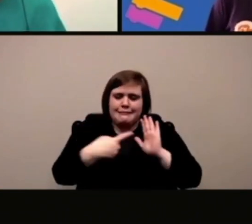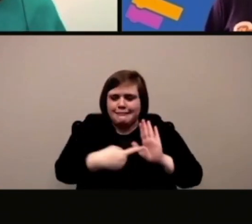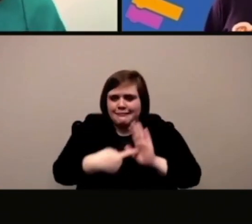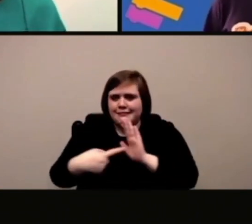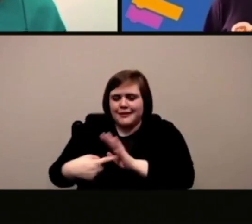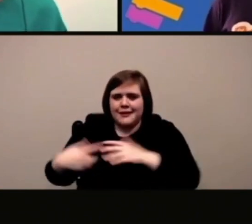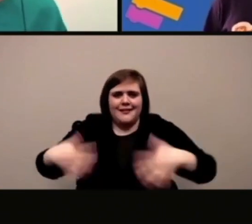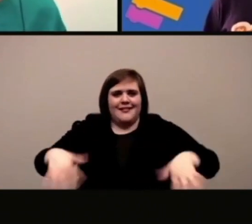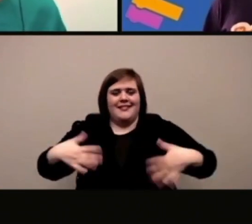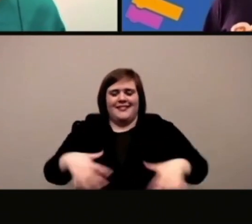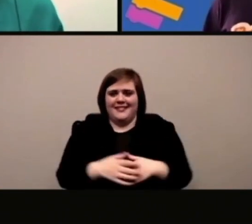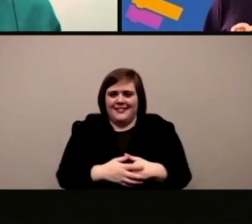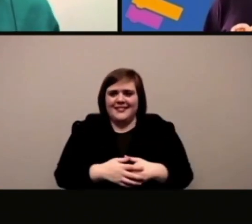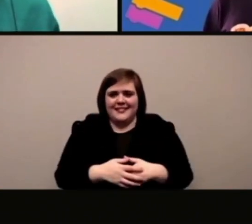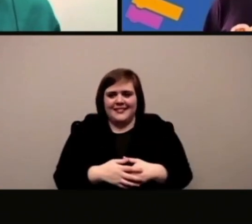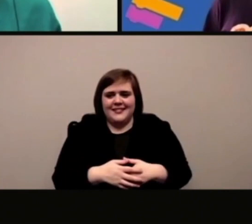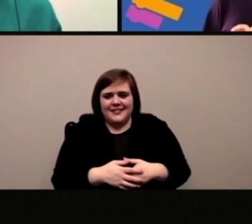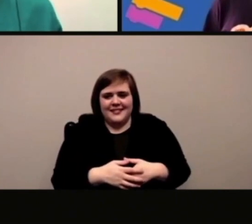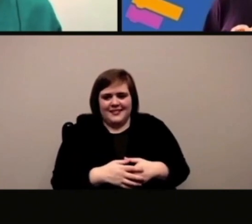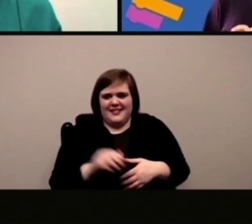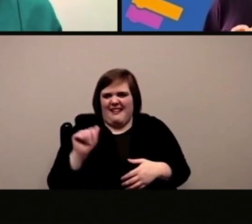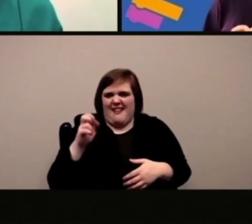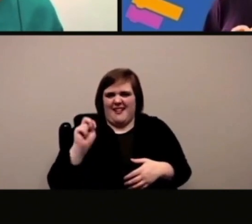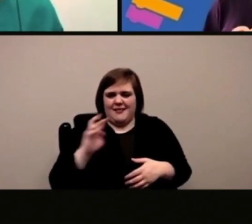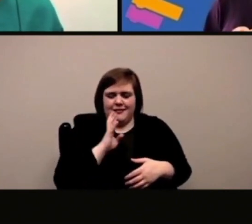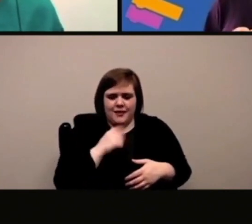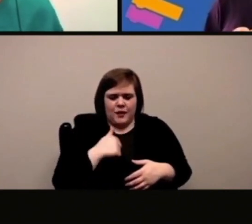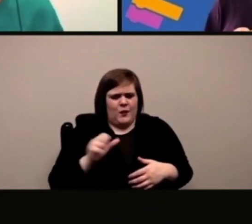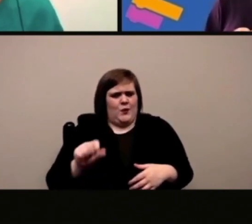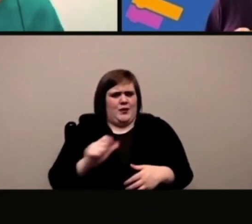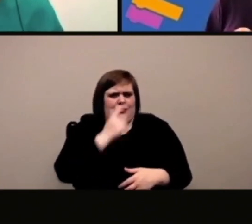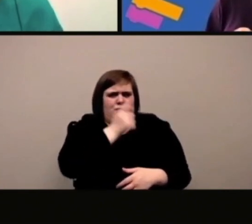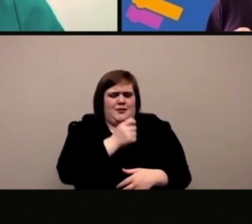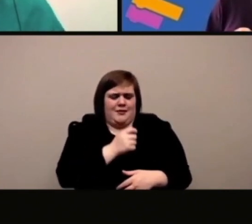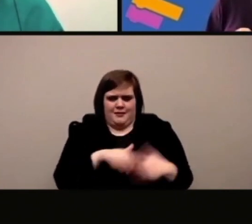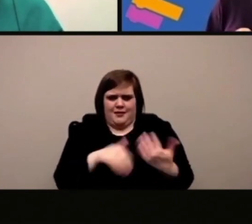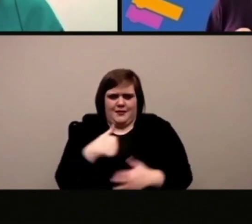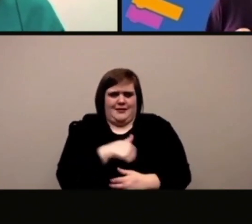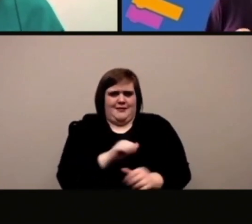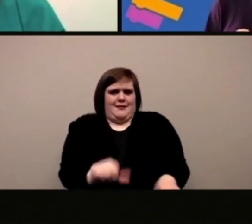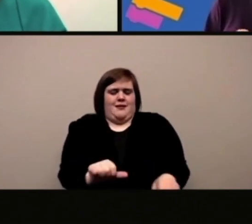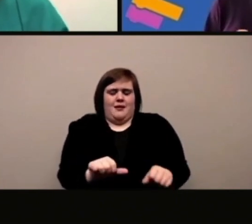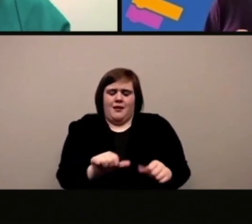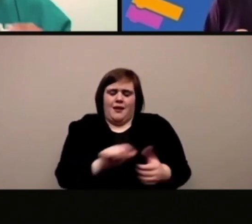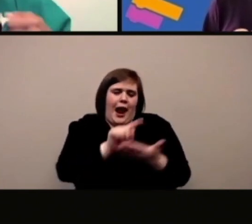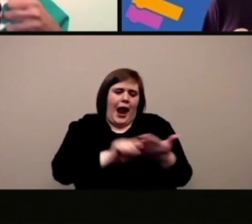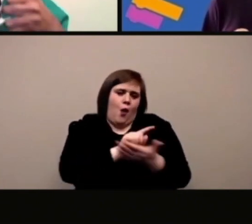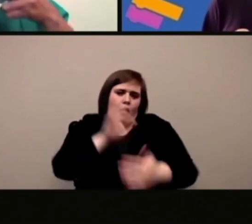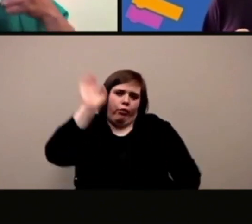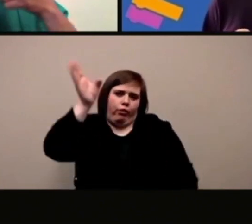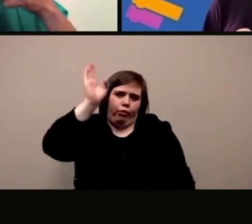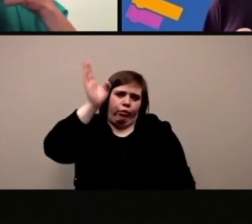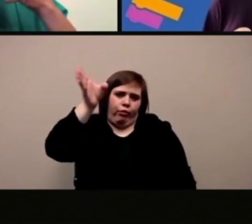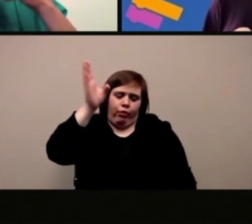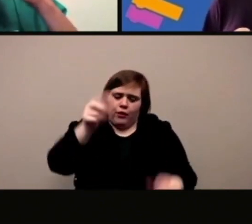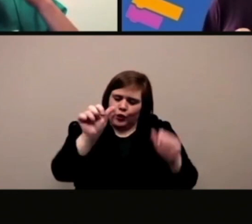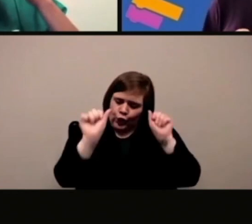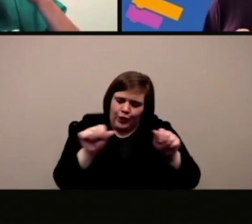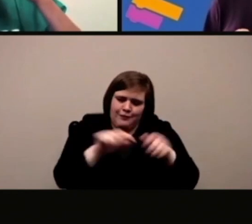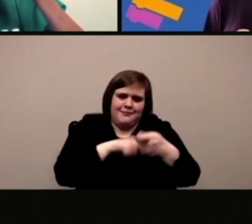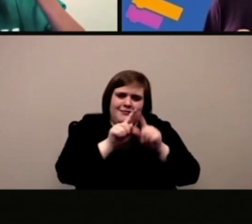yeah, and I think that it's interesting. We could all probably give an hour-long talk on these particular ideas. So,